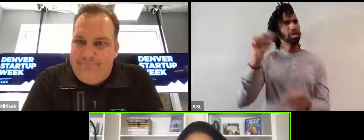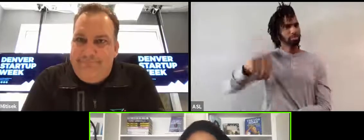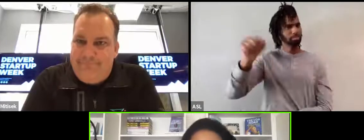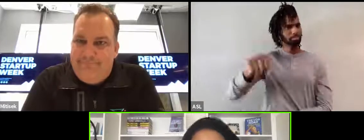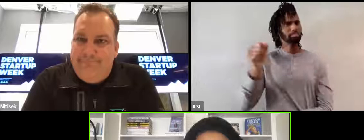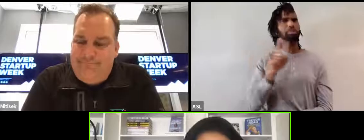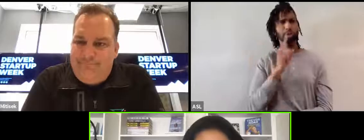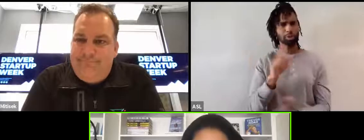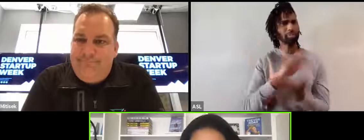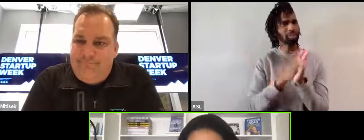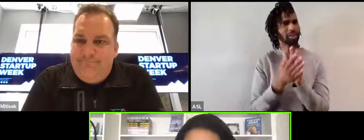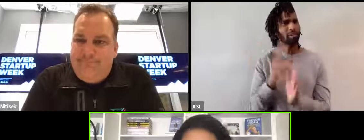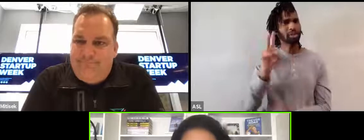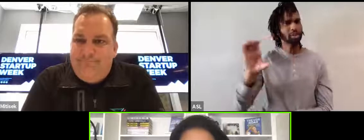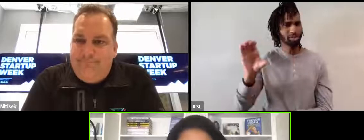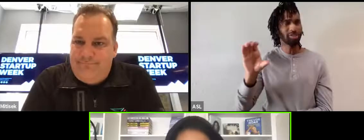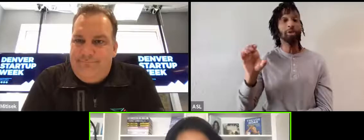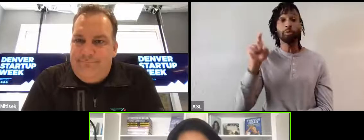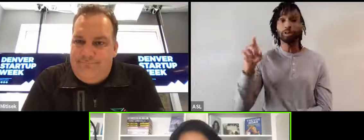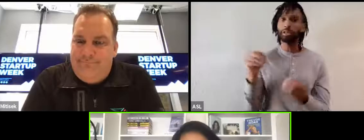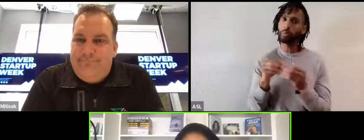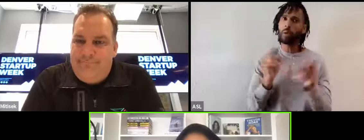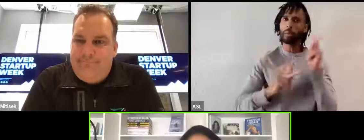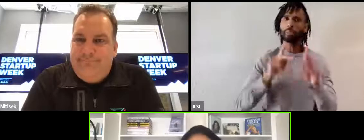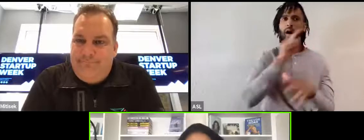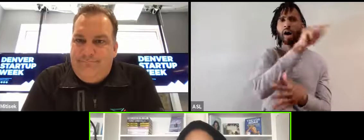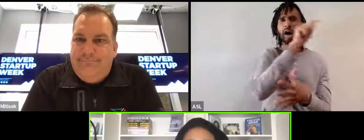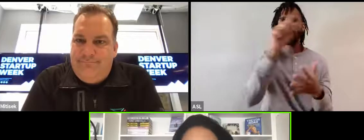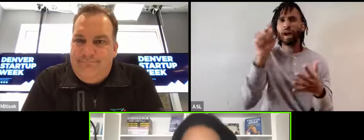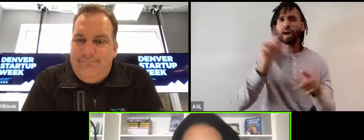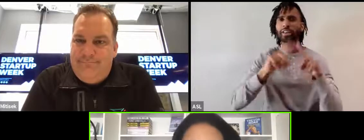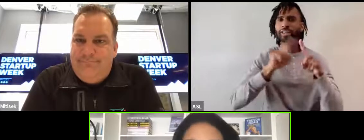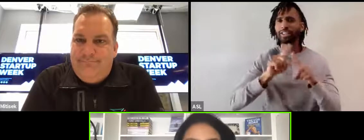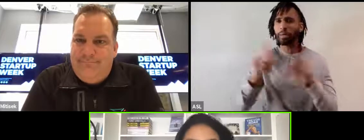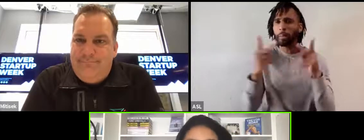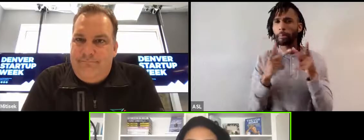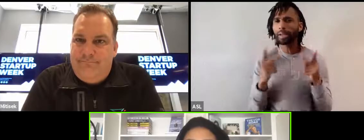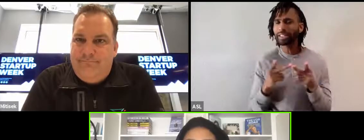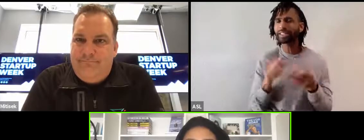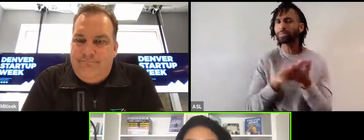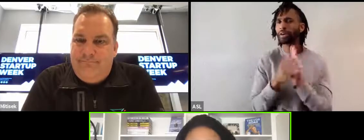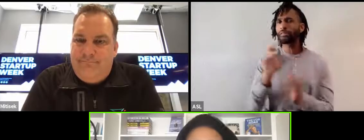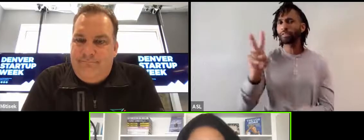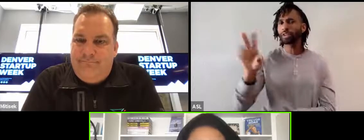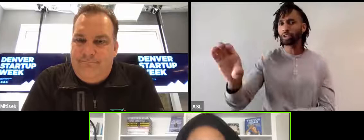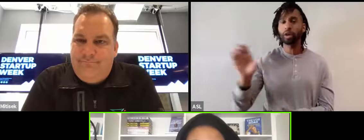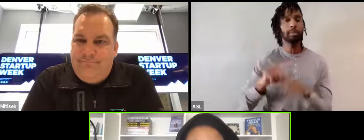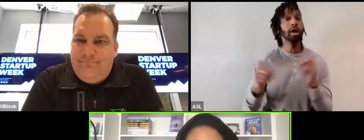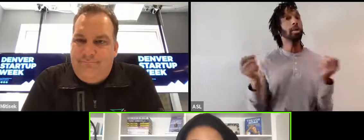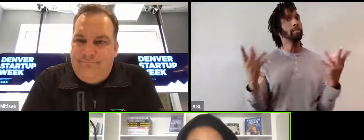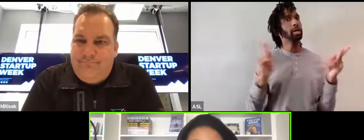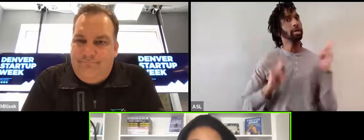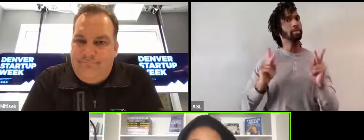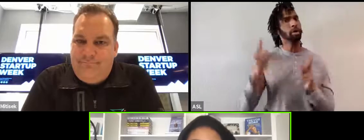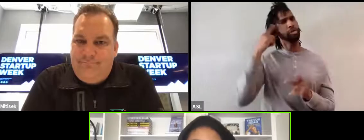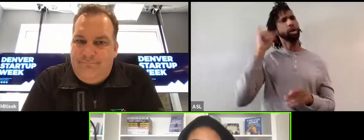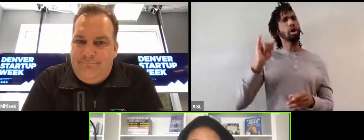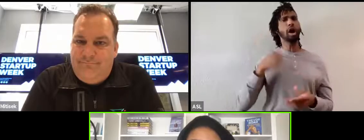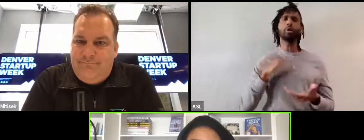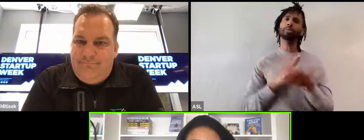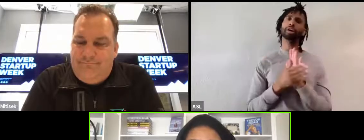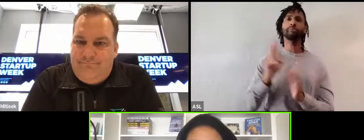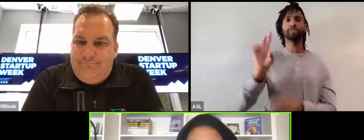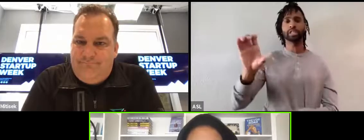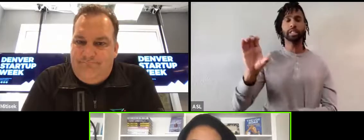that's where we need to have people in different places. But a lot of people think they want to be VCs and will